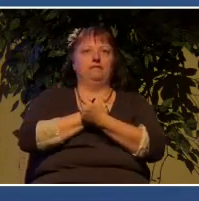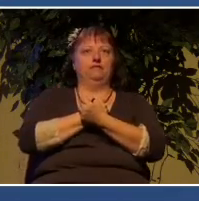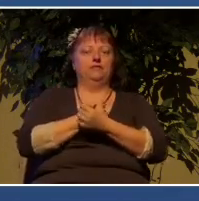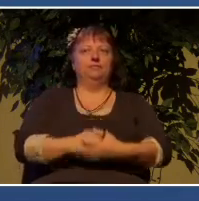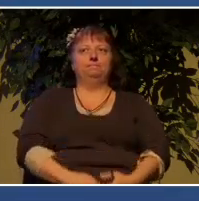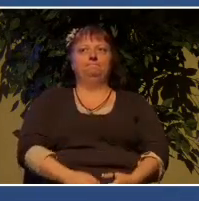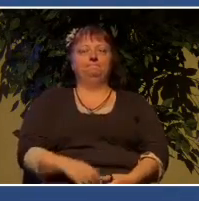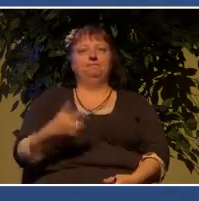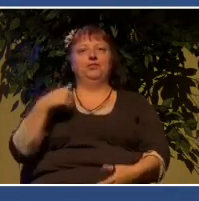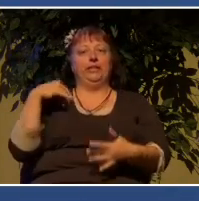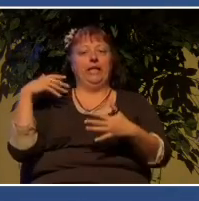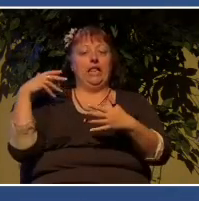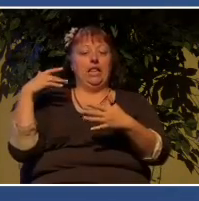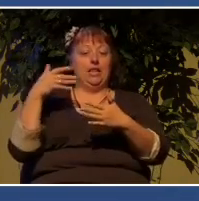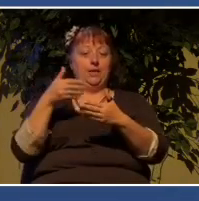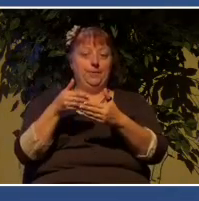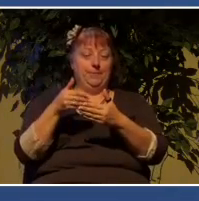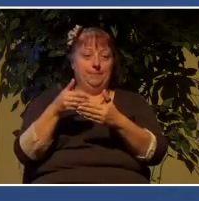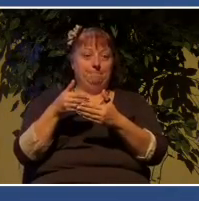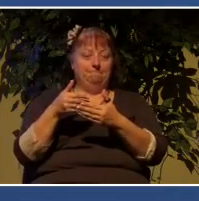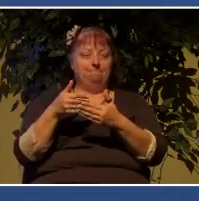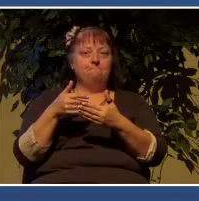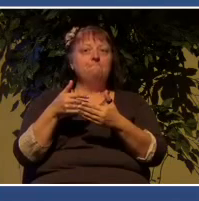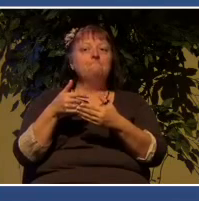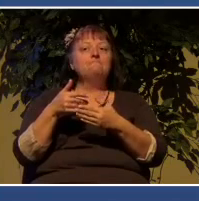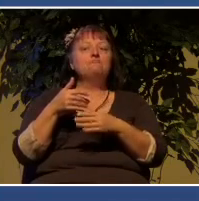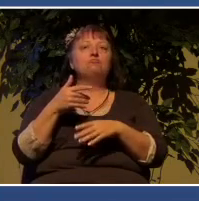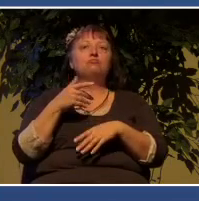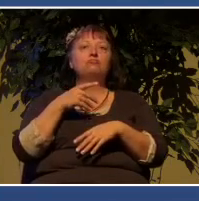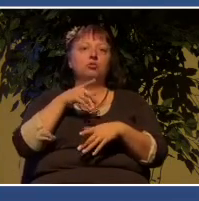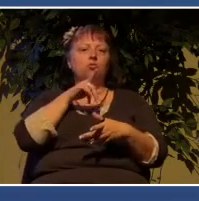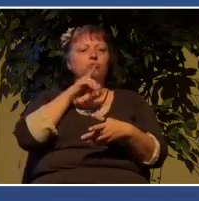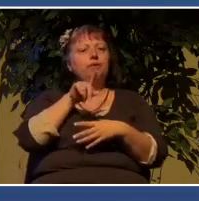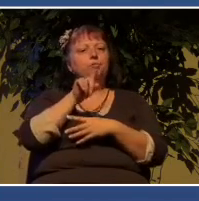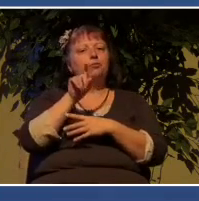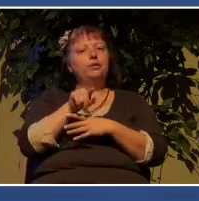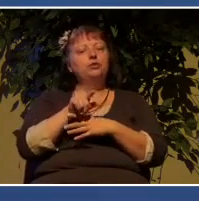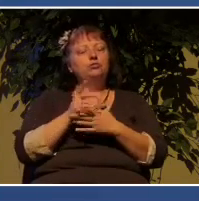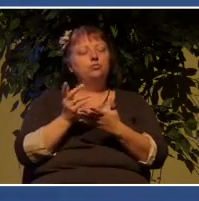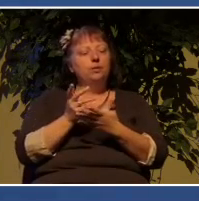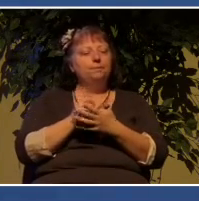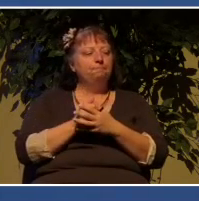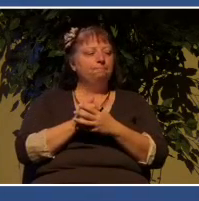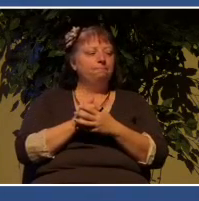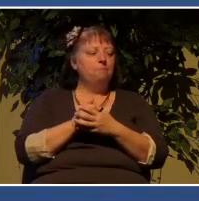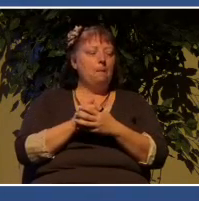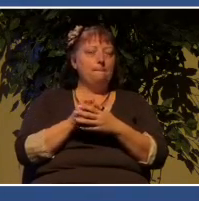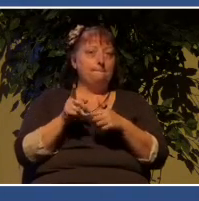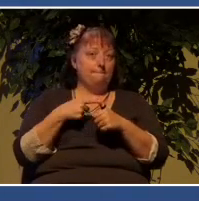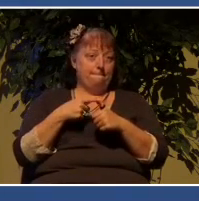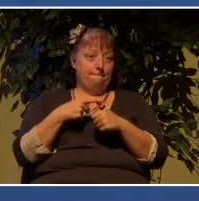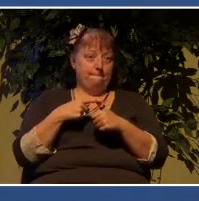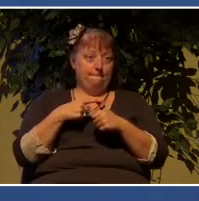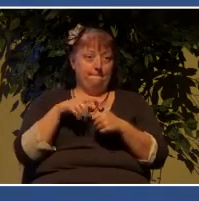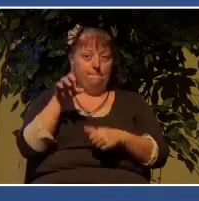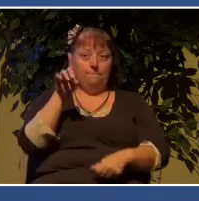up with a couple of very practical questions. First of all, do you